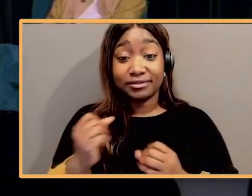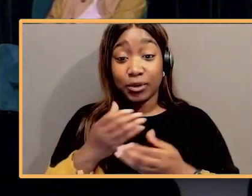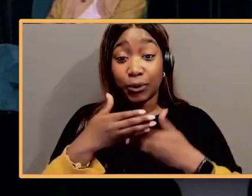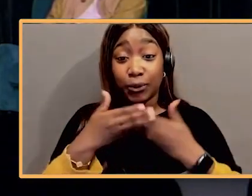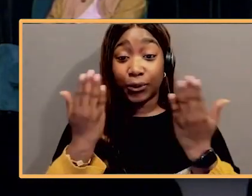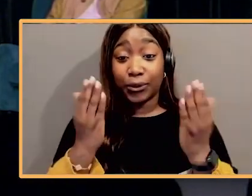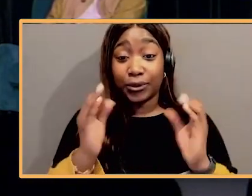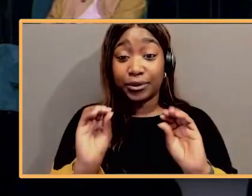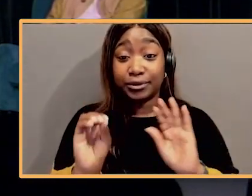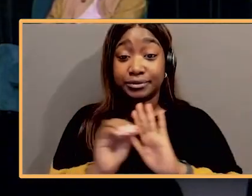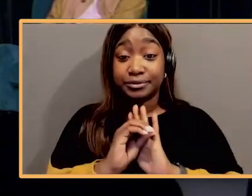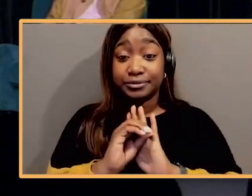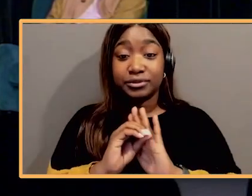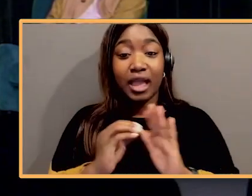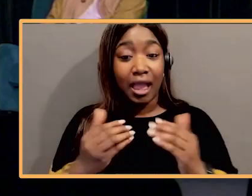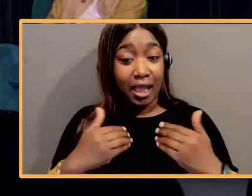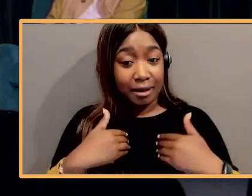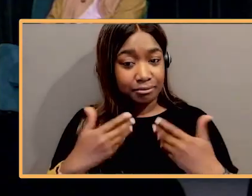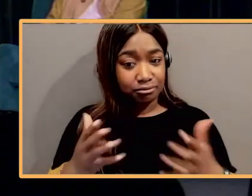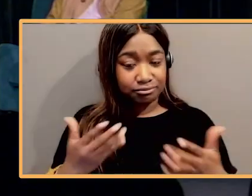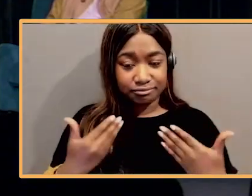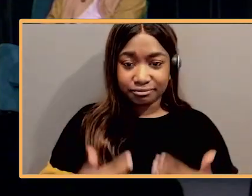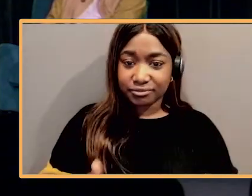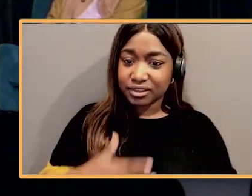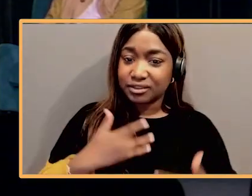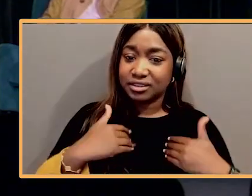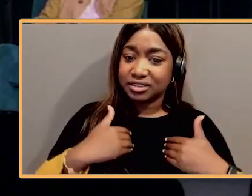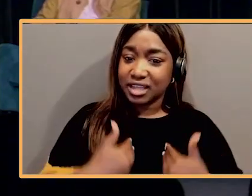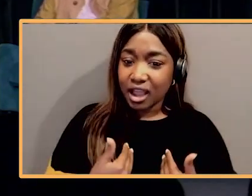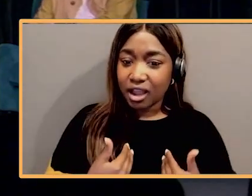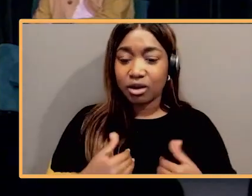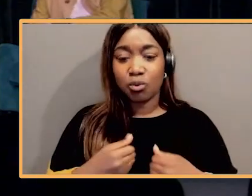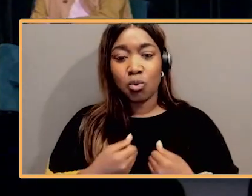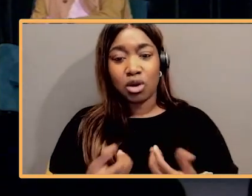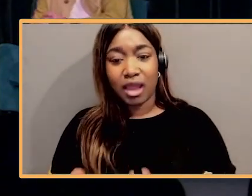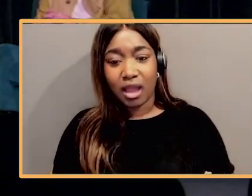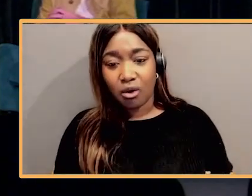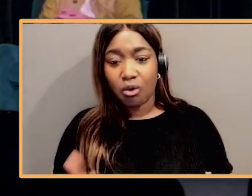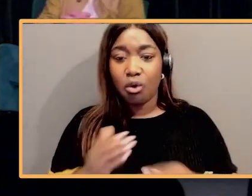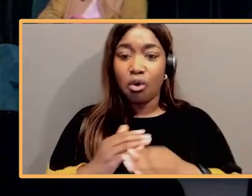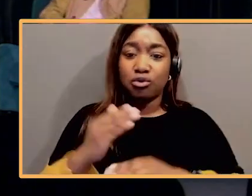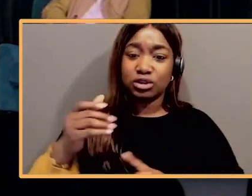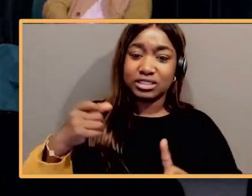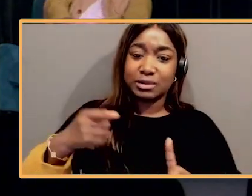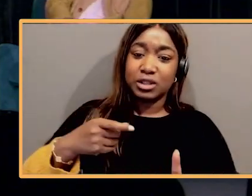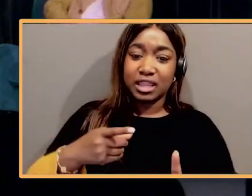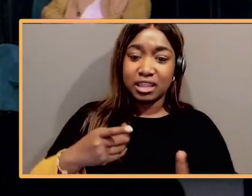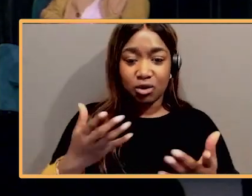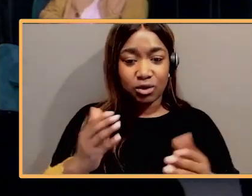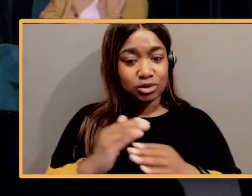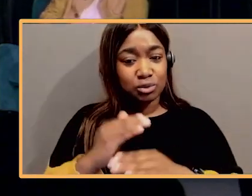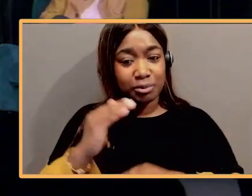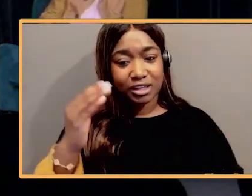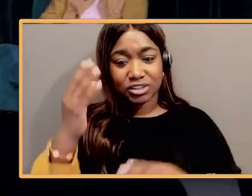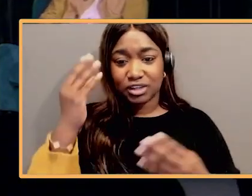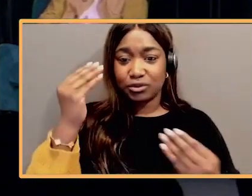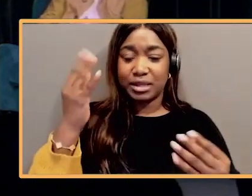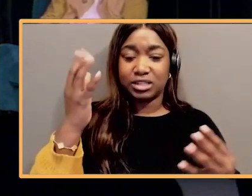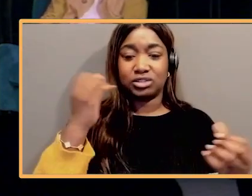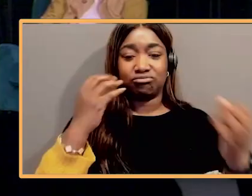I'm tired, I'm worn out, I'm overstimulated, it's too much